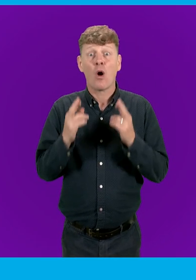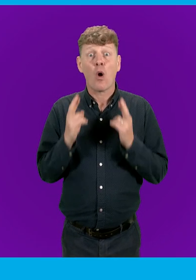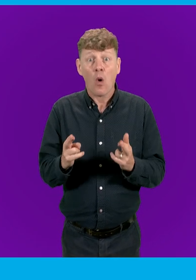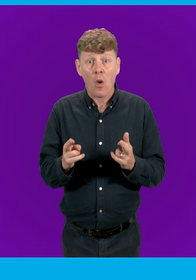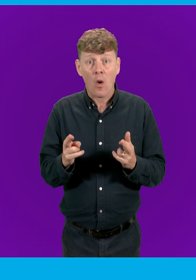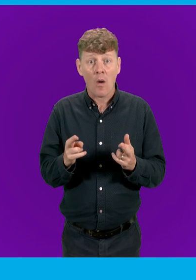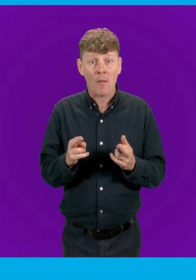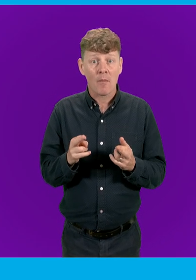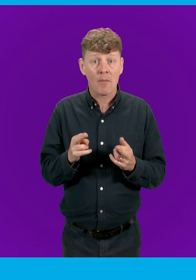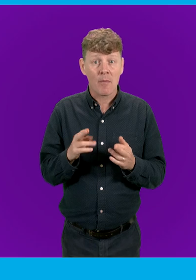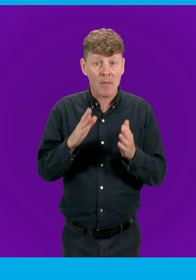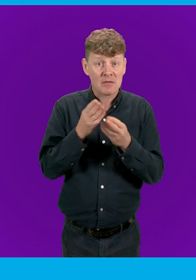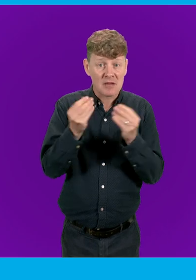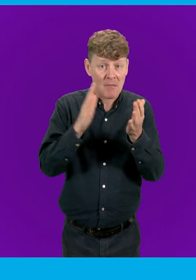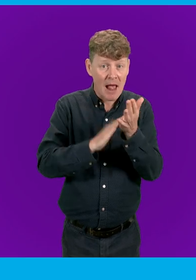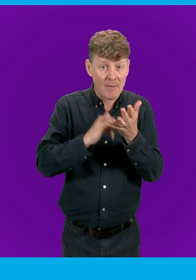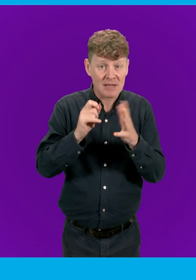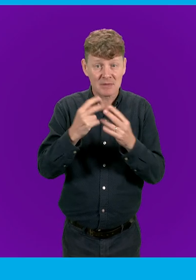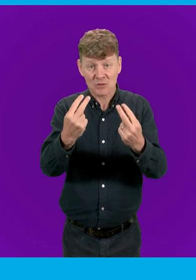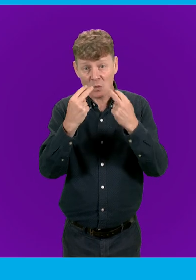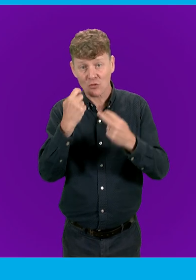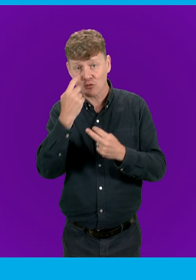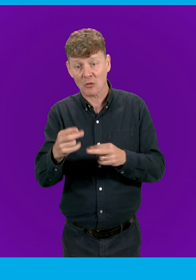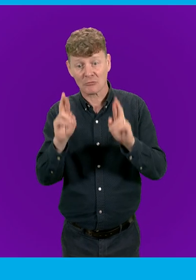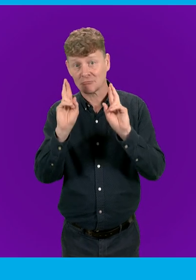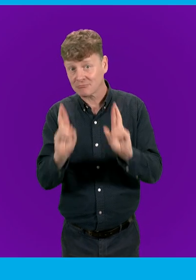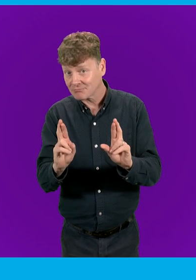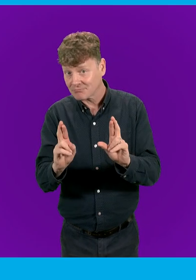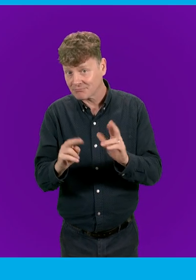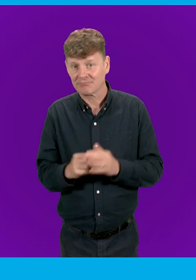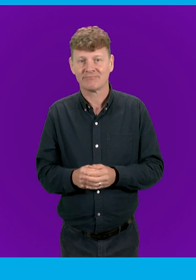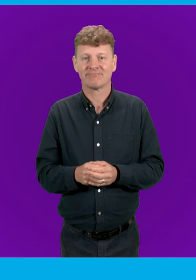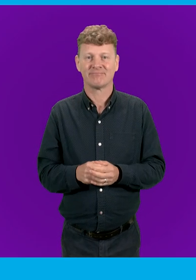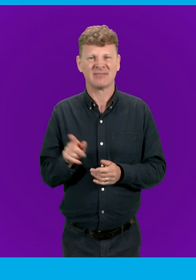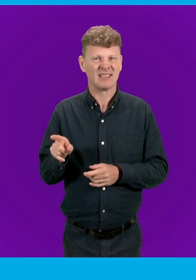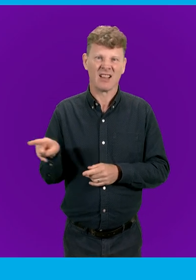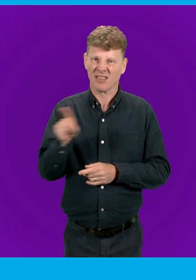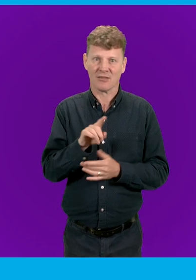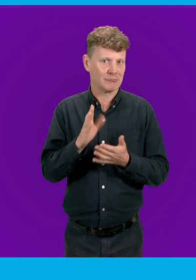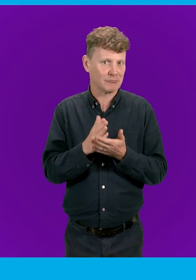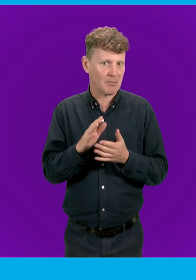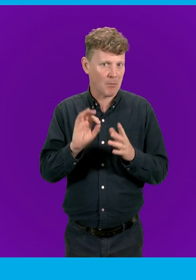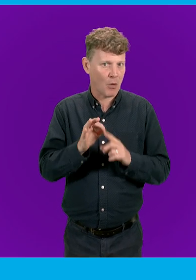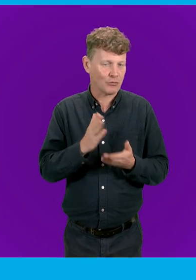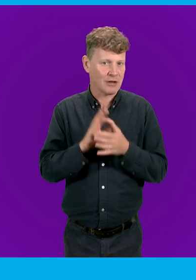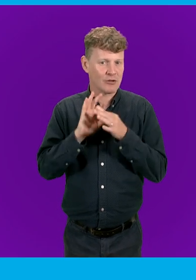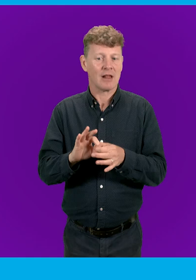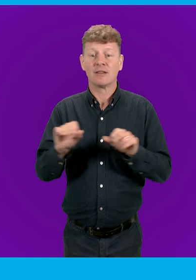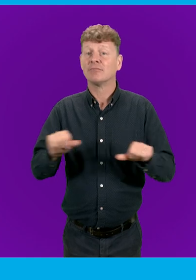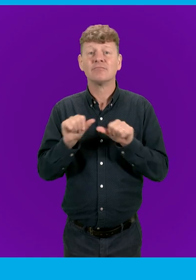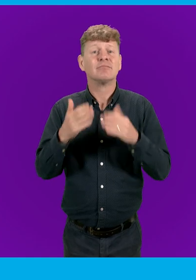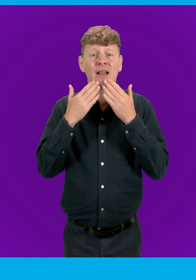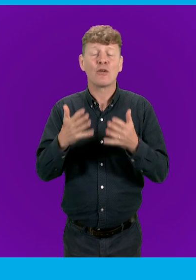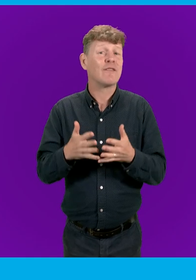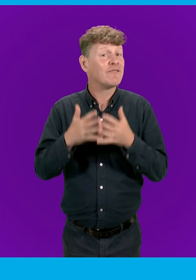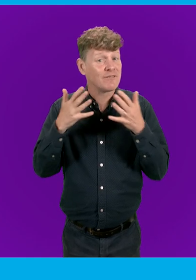of our members of Parliament watch this back tomorrow, because they're all very pertinent points. Okay, thank you